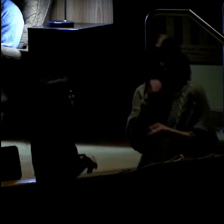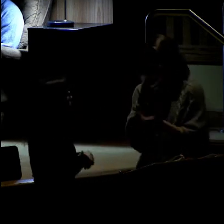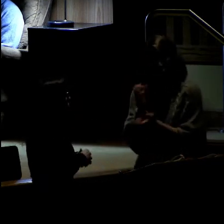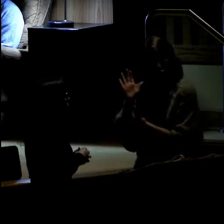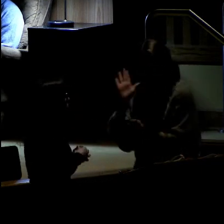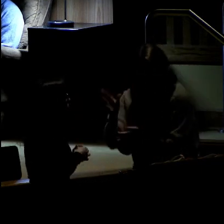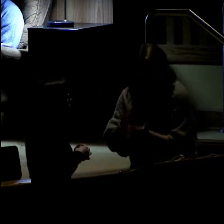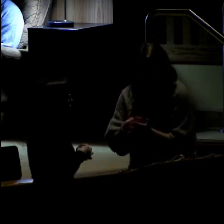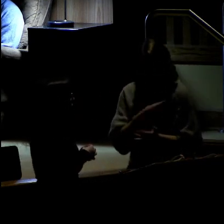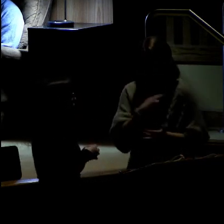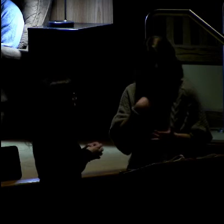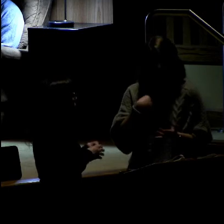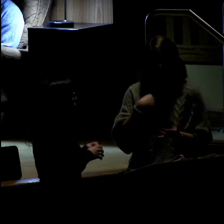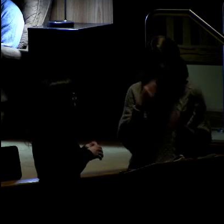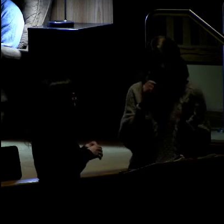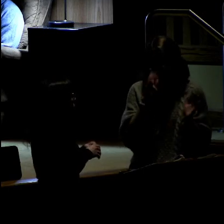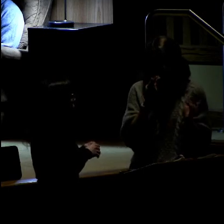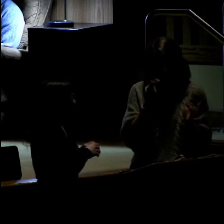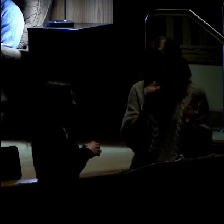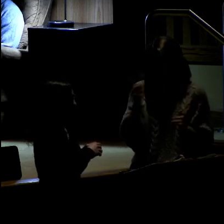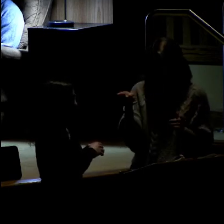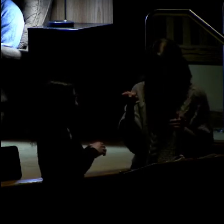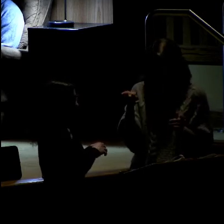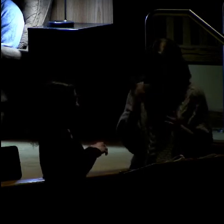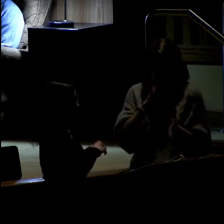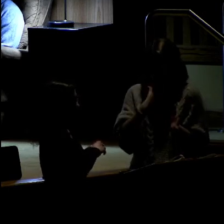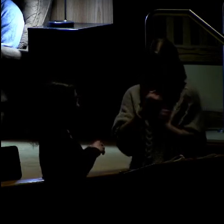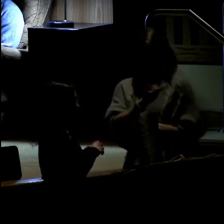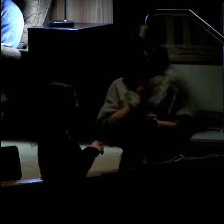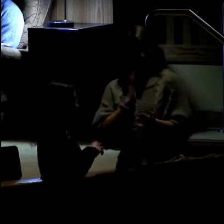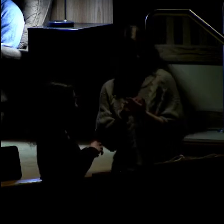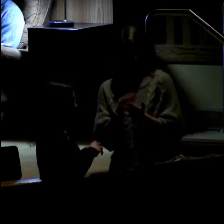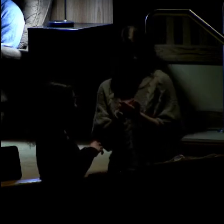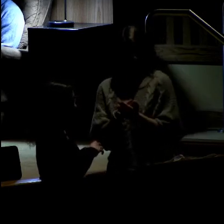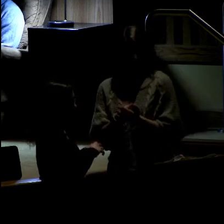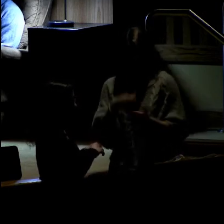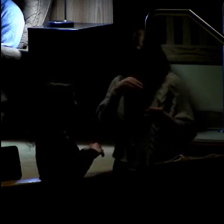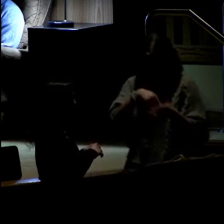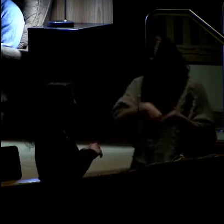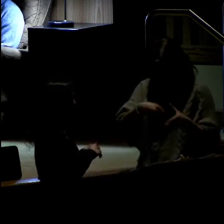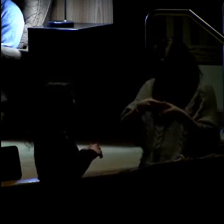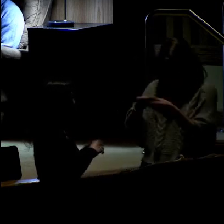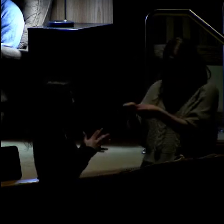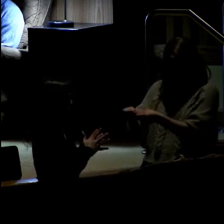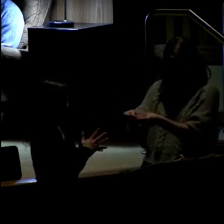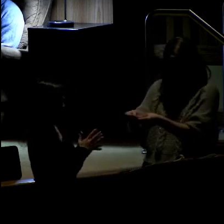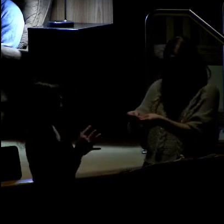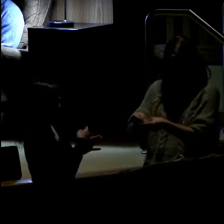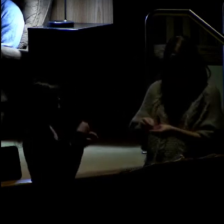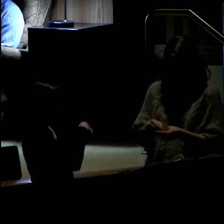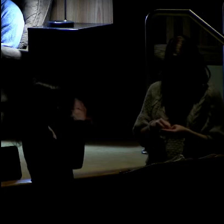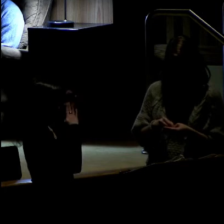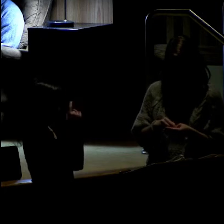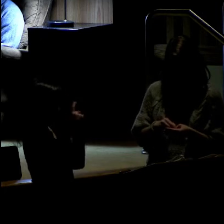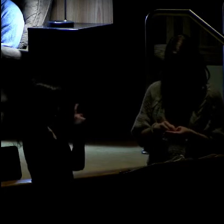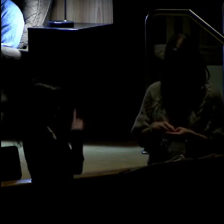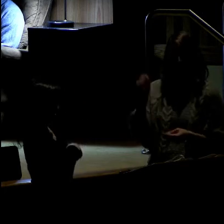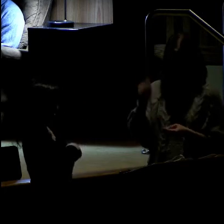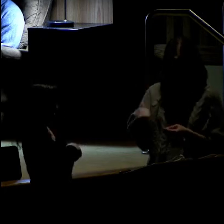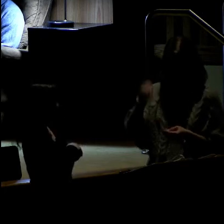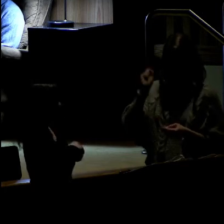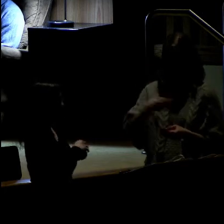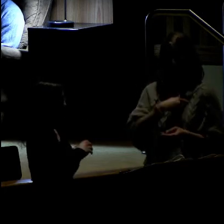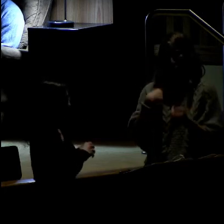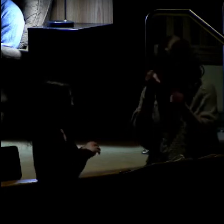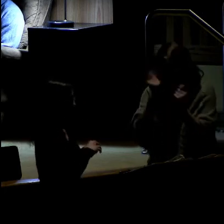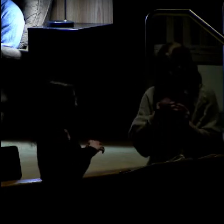want your money. We were hoping you could help us get rid of some money here in that envelope. Well, are you kids in some kind of trouble? We sure are. We already